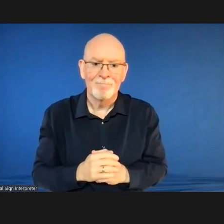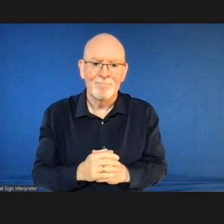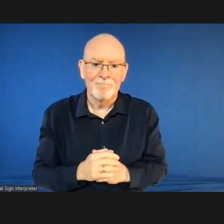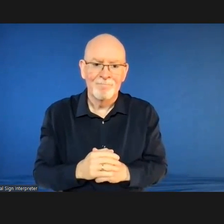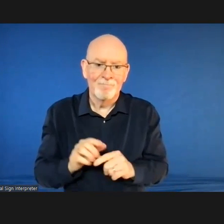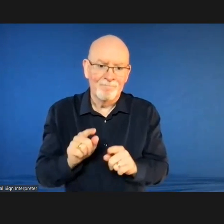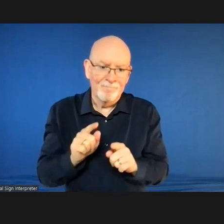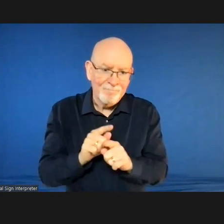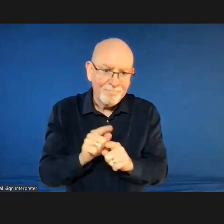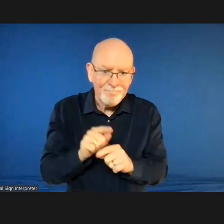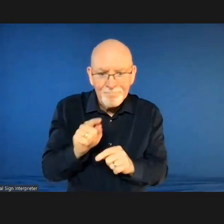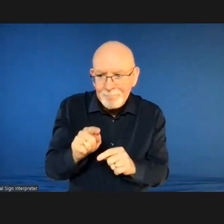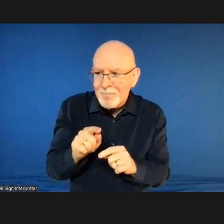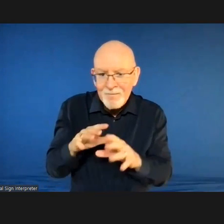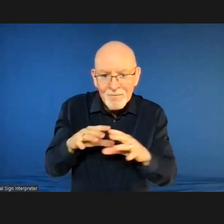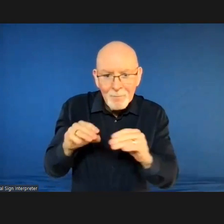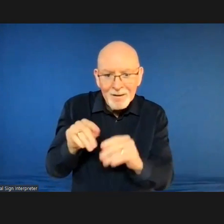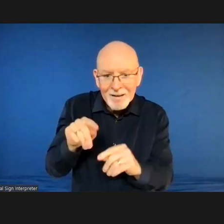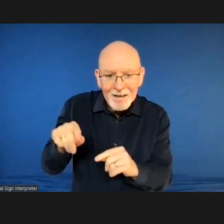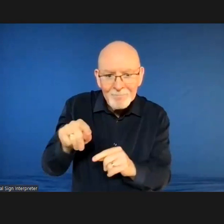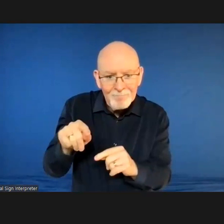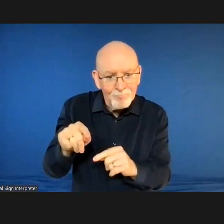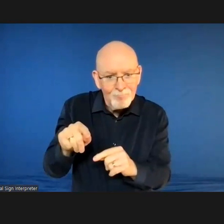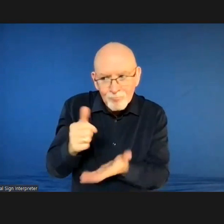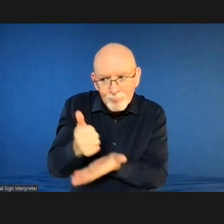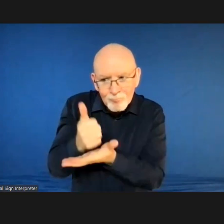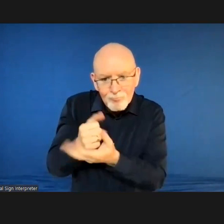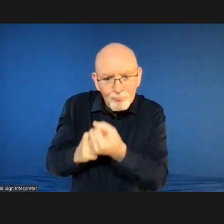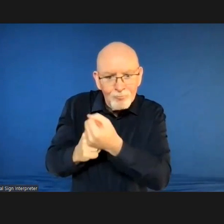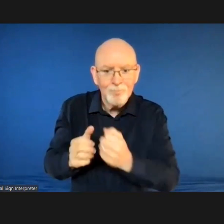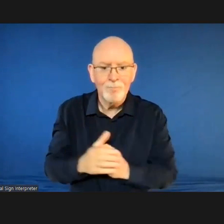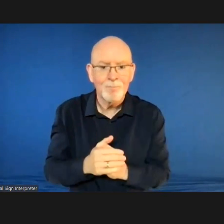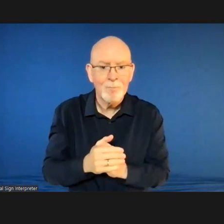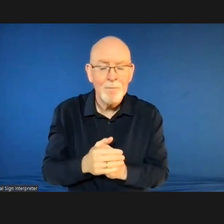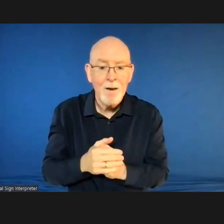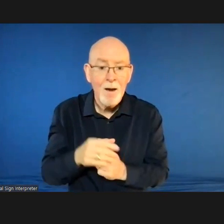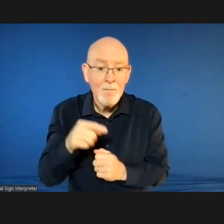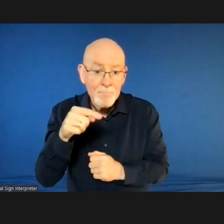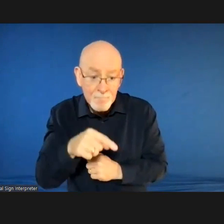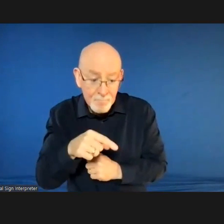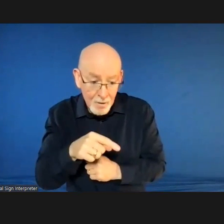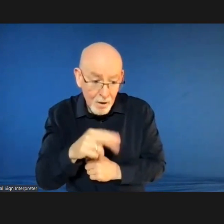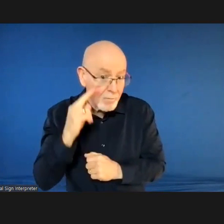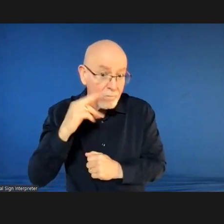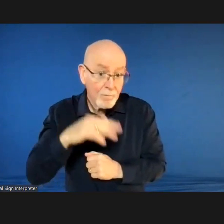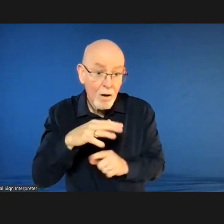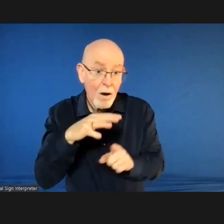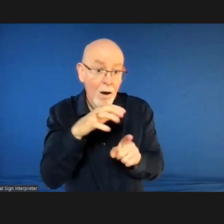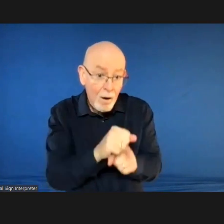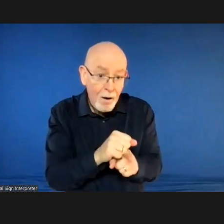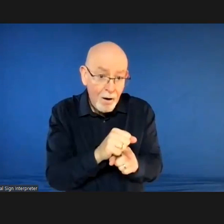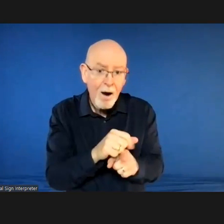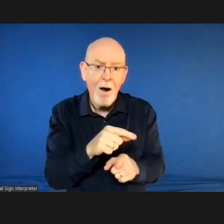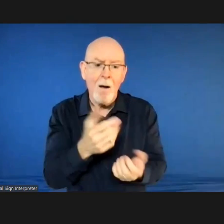cochlear implants or hearing aids. However, these two things are still very expensive, and many parents cannot afford them.